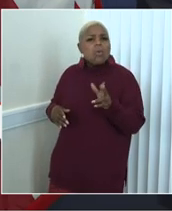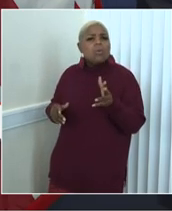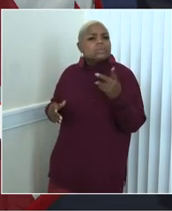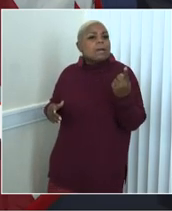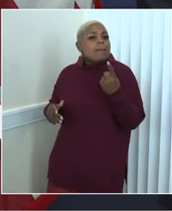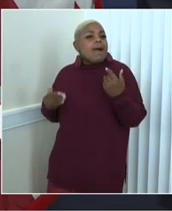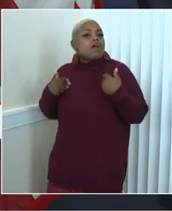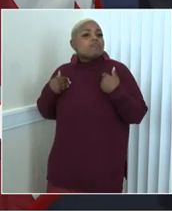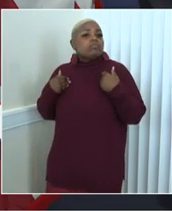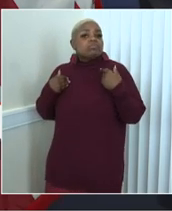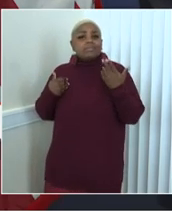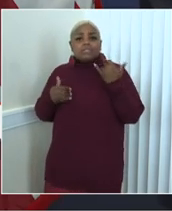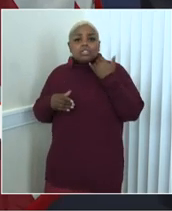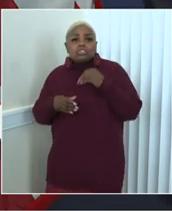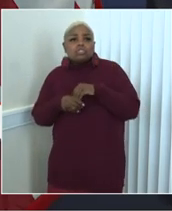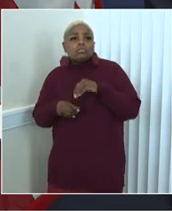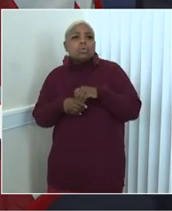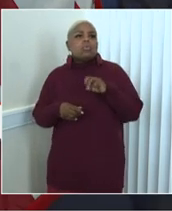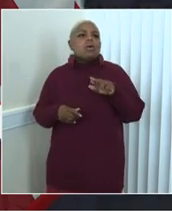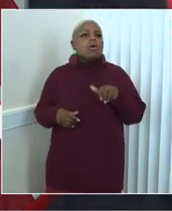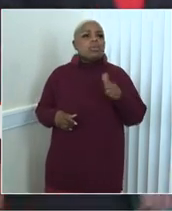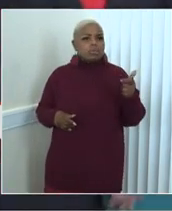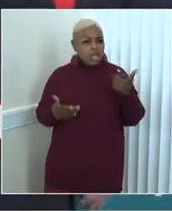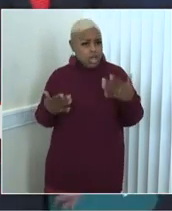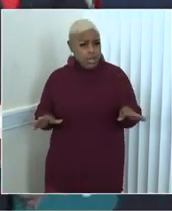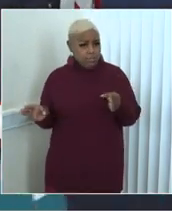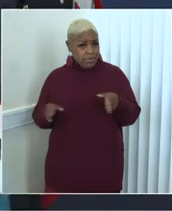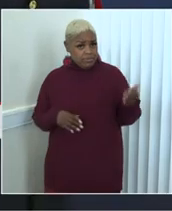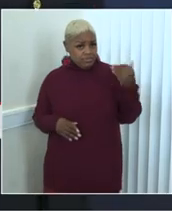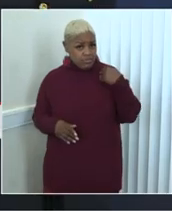there be any other major changes?